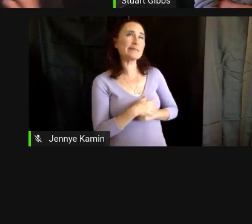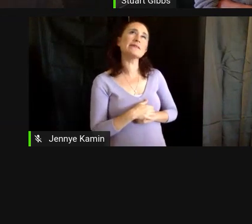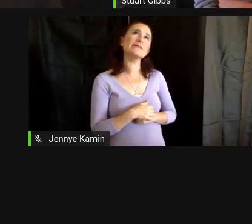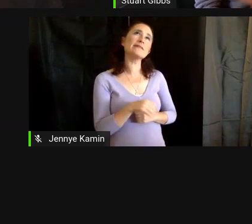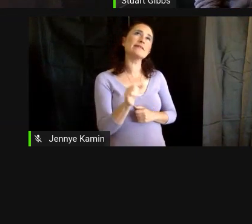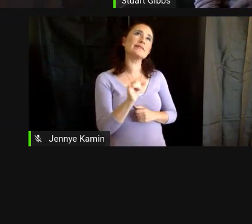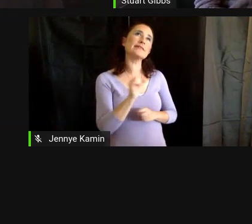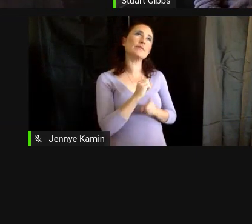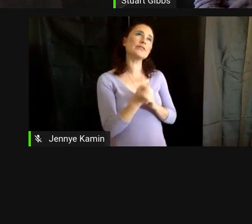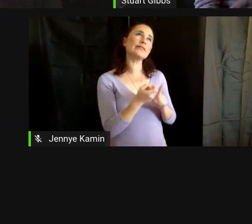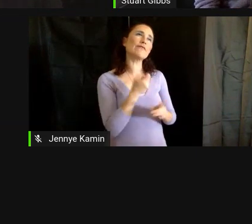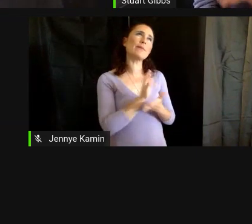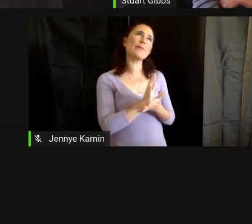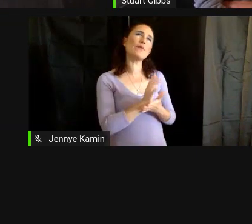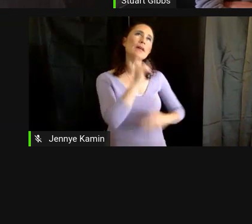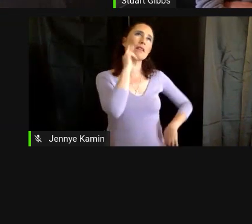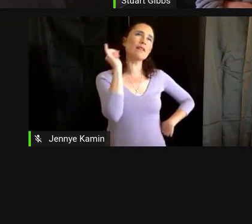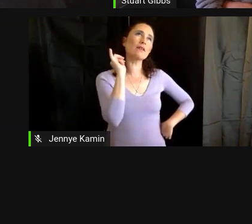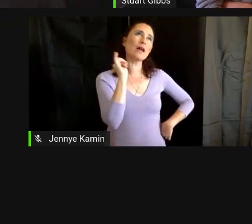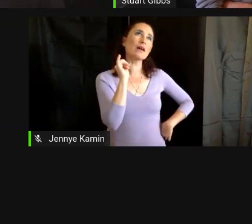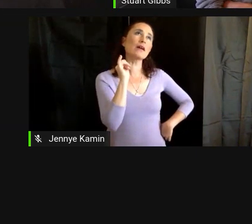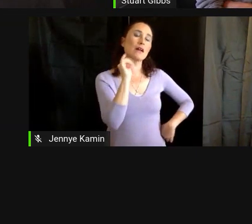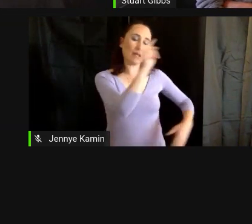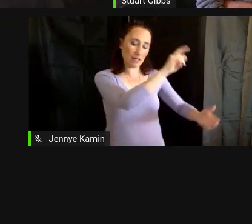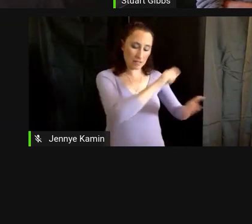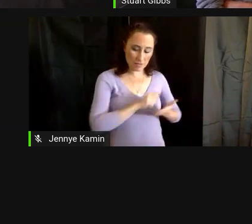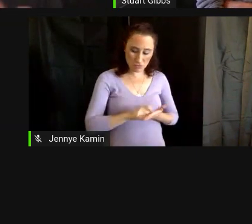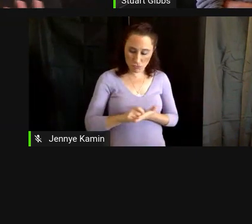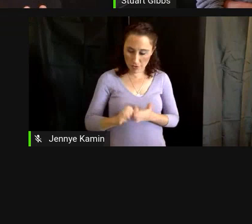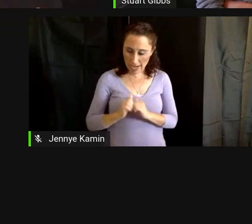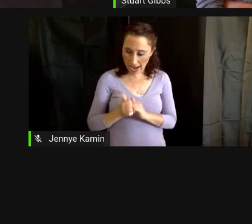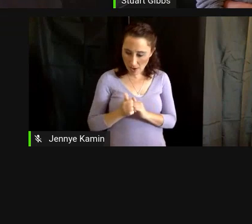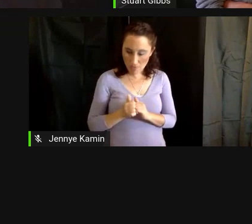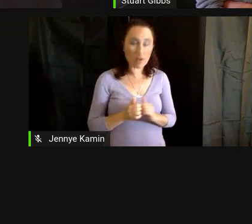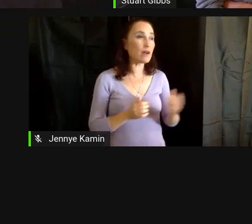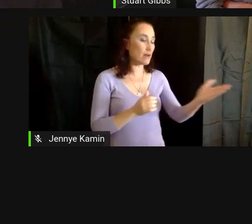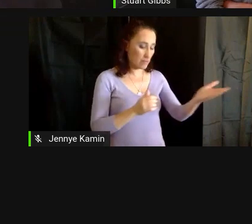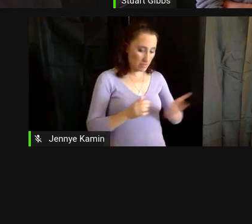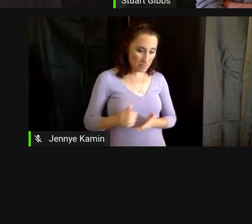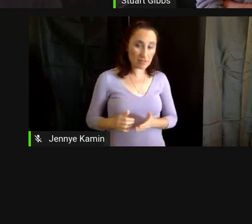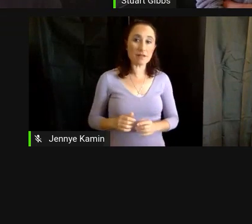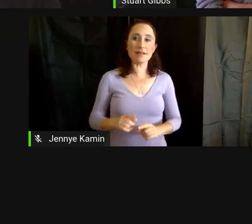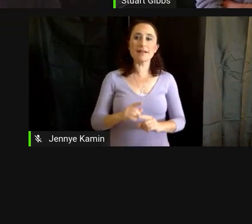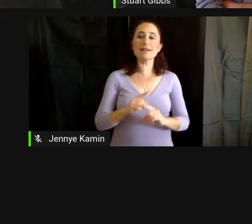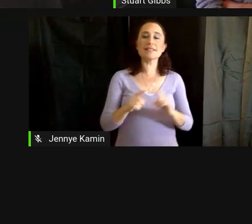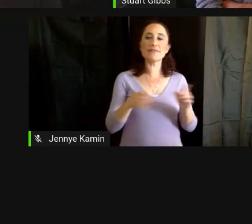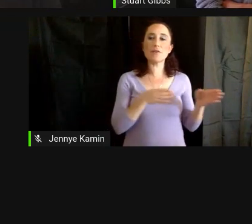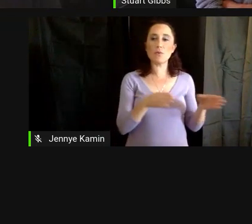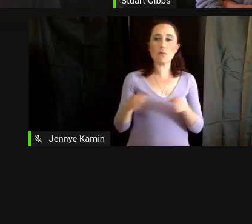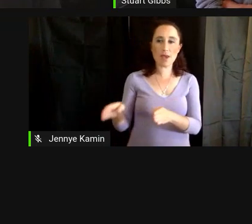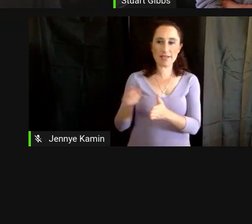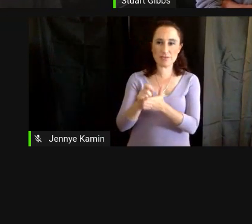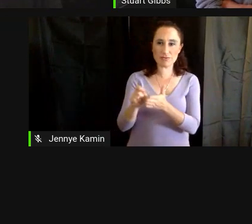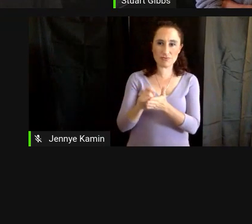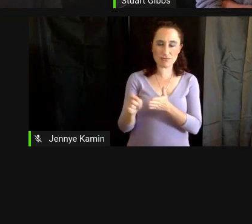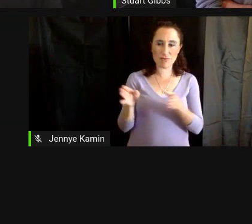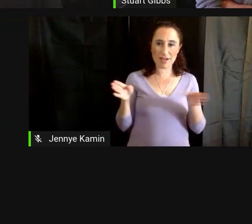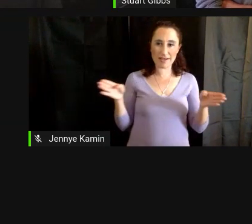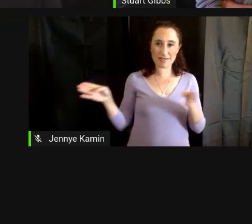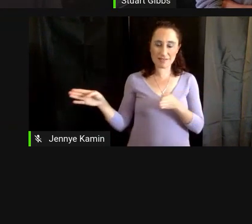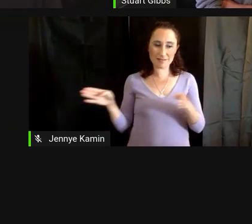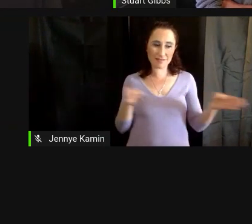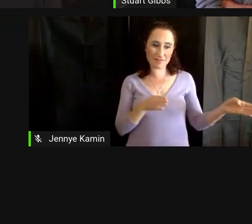scene I've seen in a movie, and I'll see how they wrote it. Because they're such different formats, different mediums,